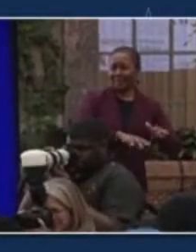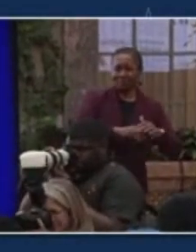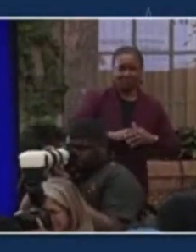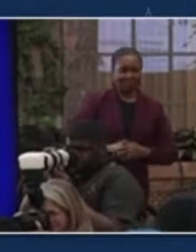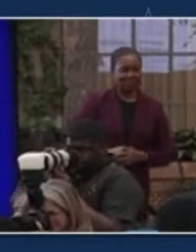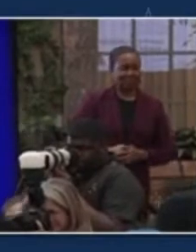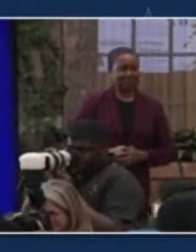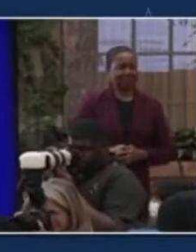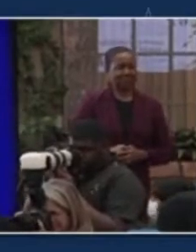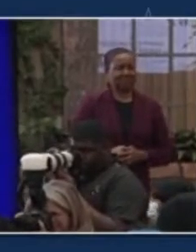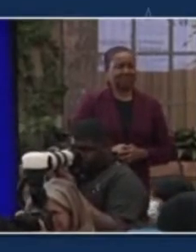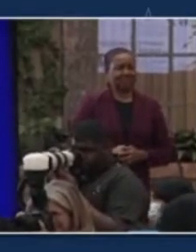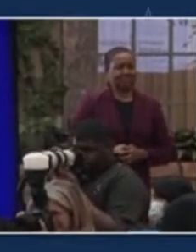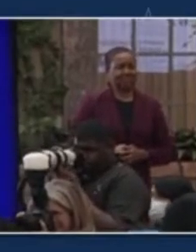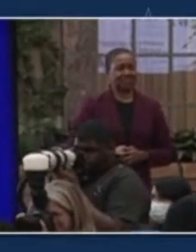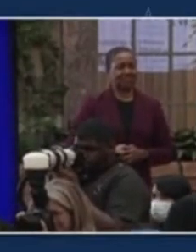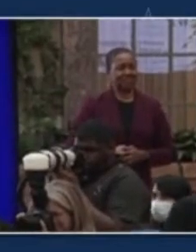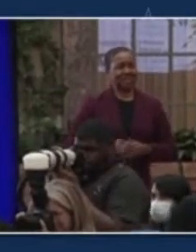seas.